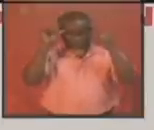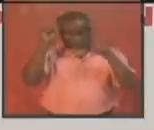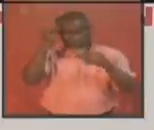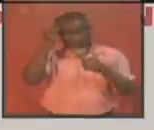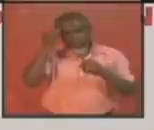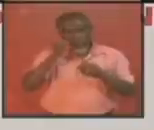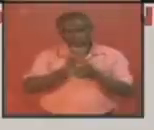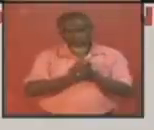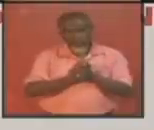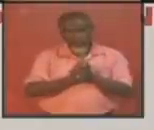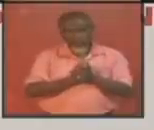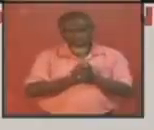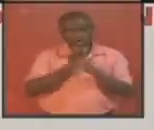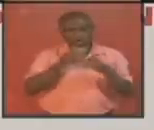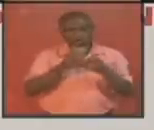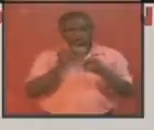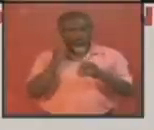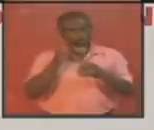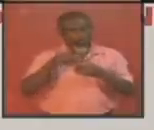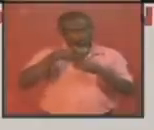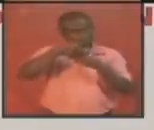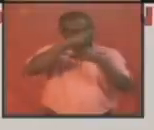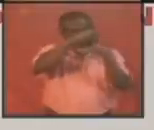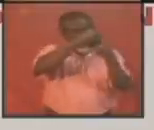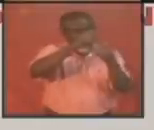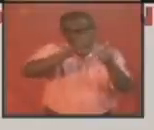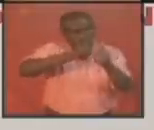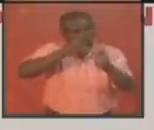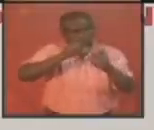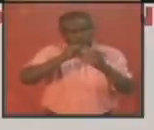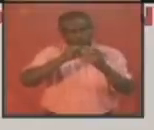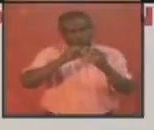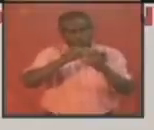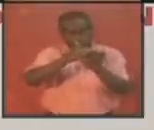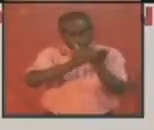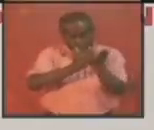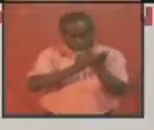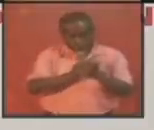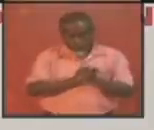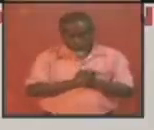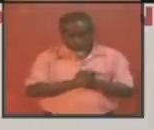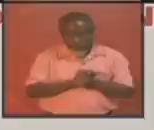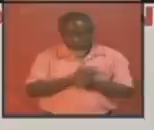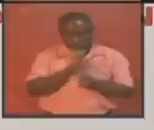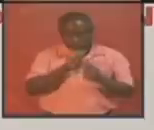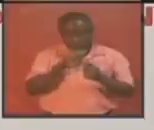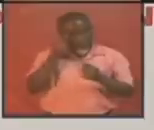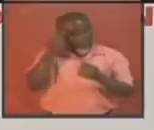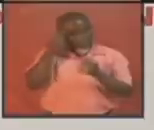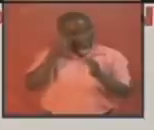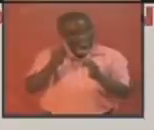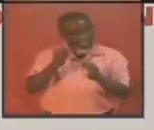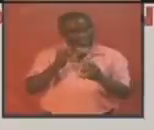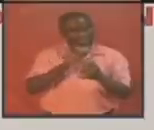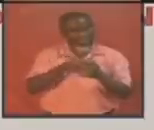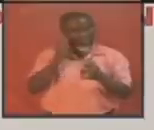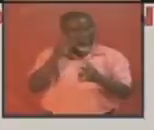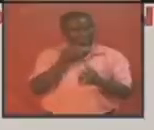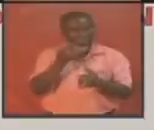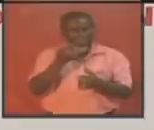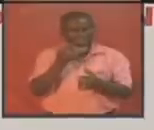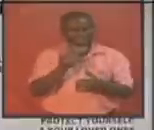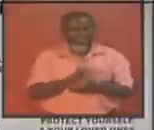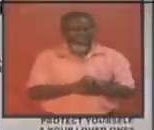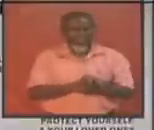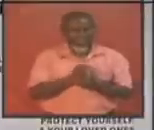first tranche. But as soon as we get our supply in and we confirm the number, we will make that decision then. Thank you, CMO.